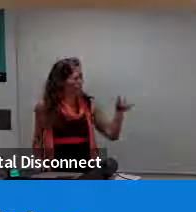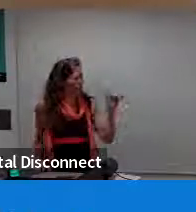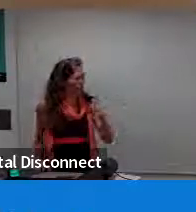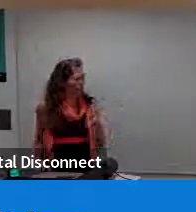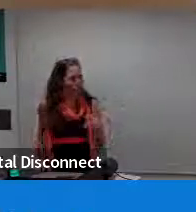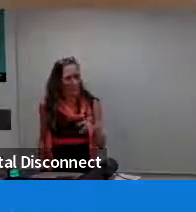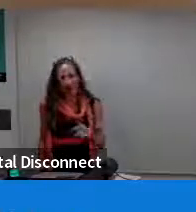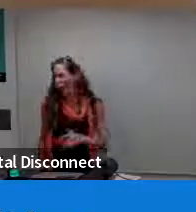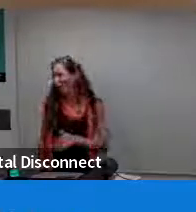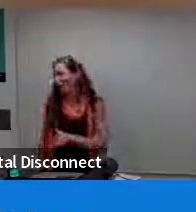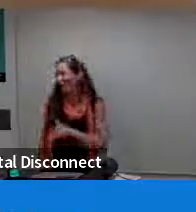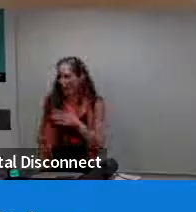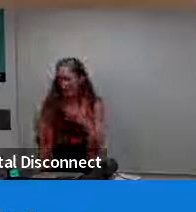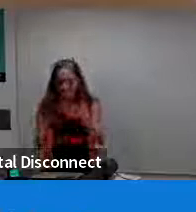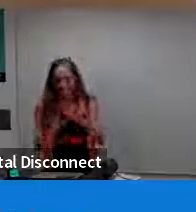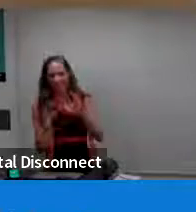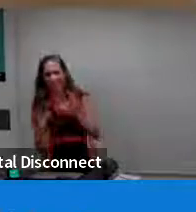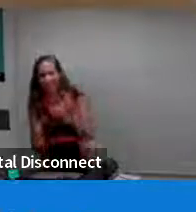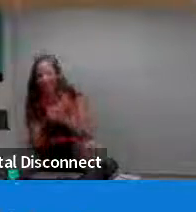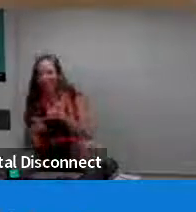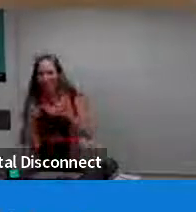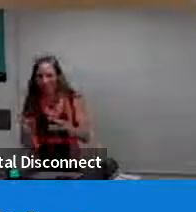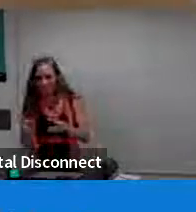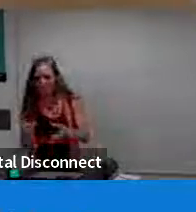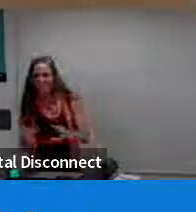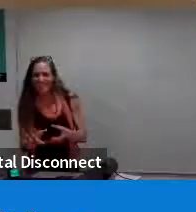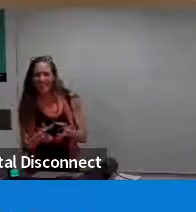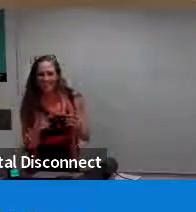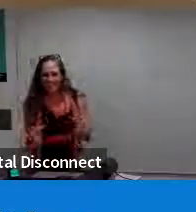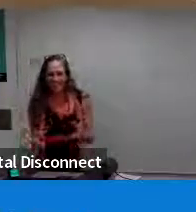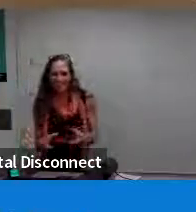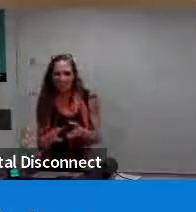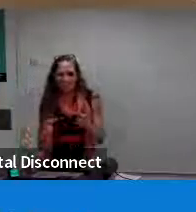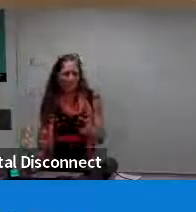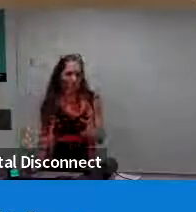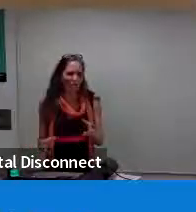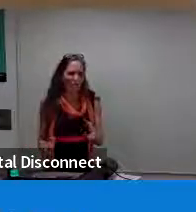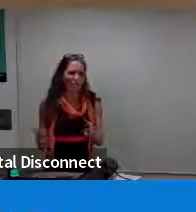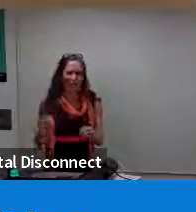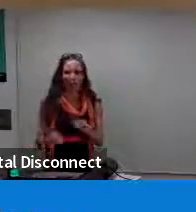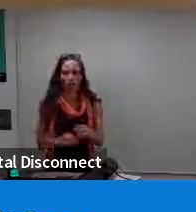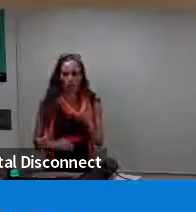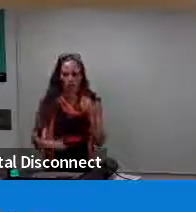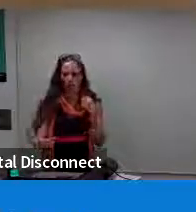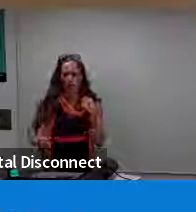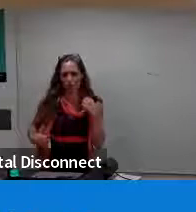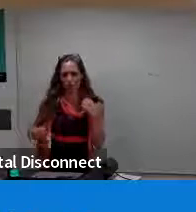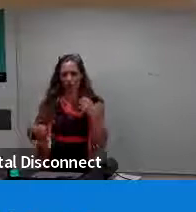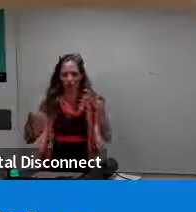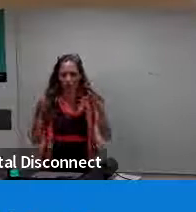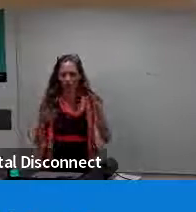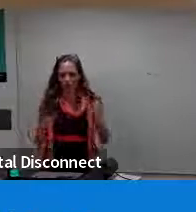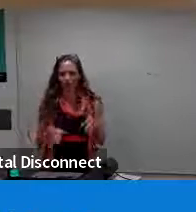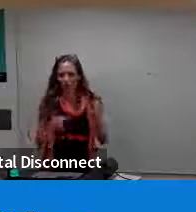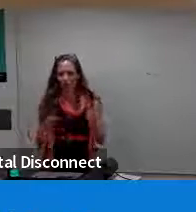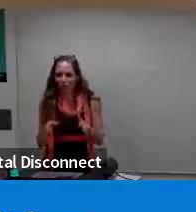a browse or a click or a like in a network or a neighborhood, near us where we are present in, and that every one of us can do something. And